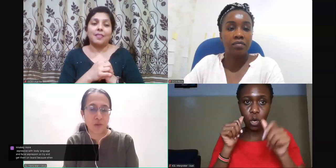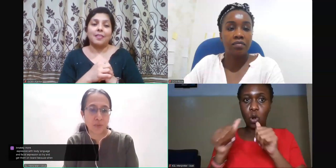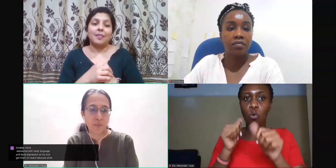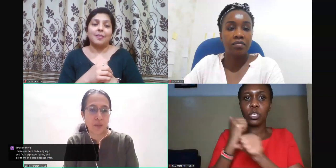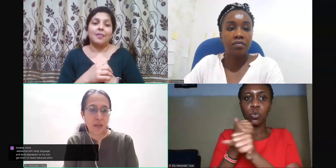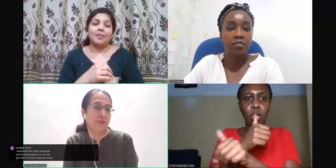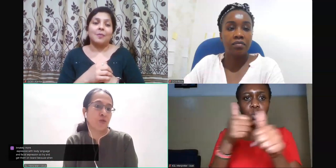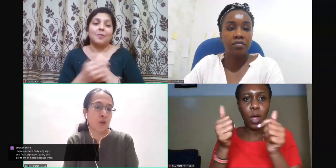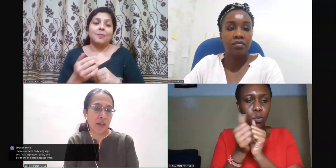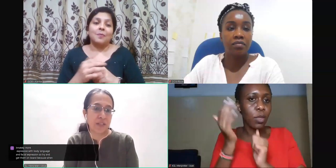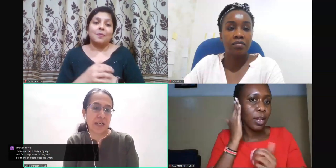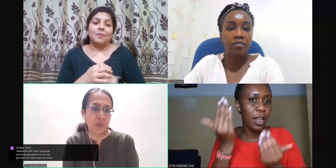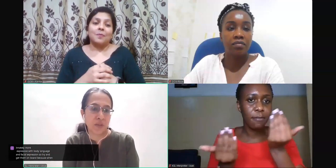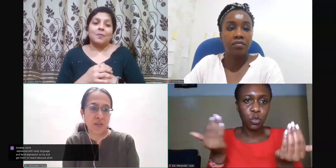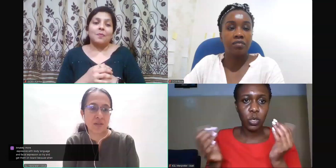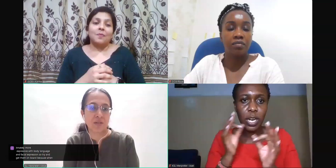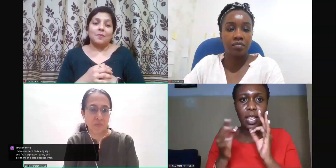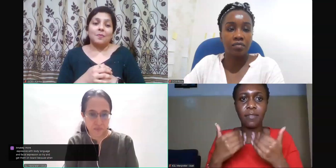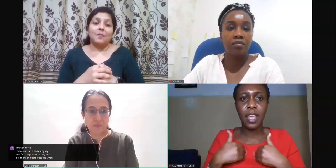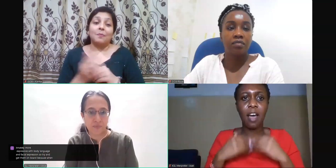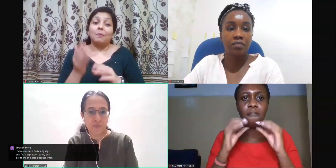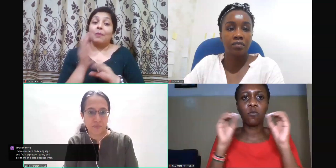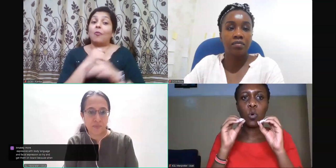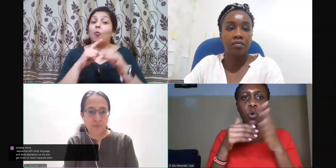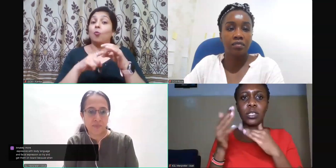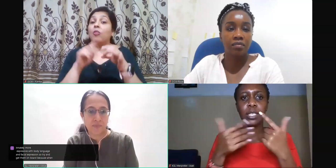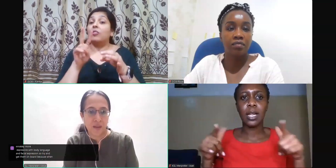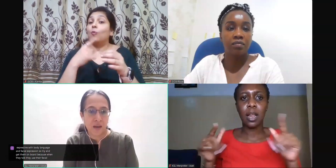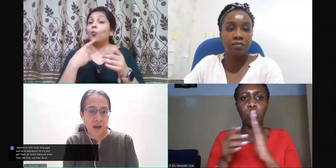deaf children if they do not have sign language skills.